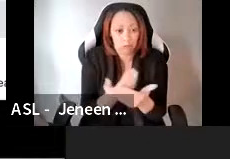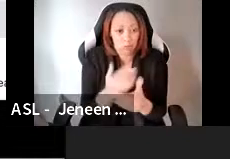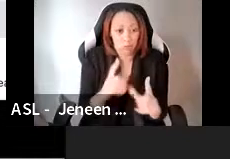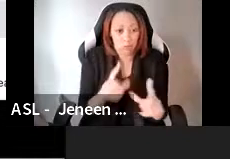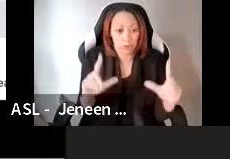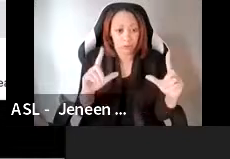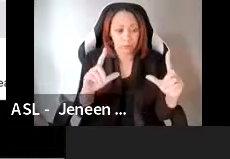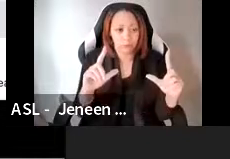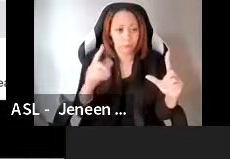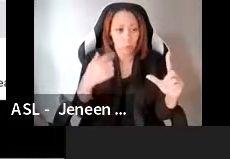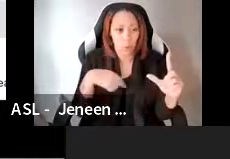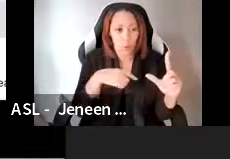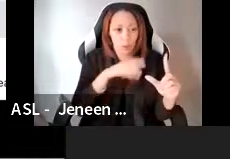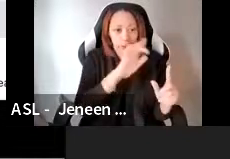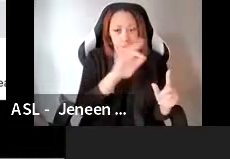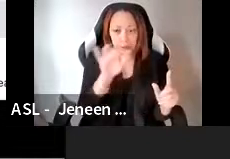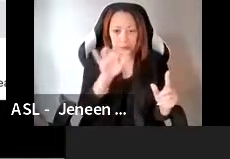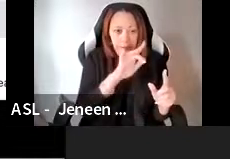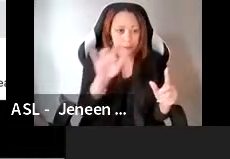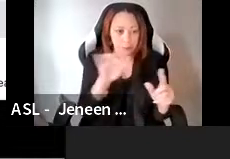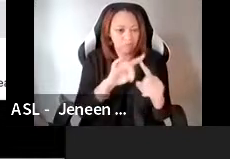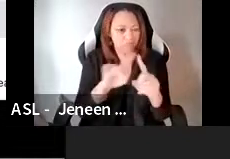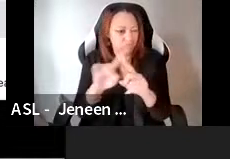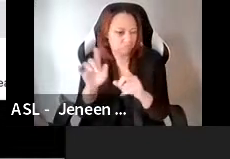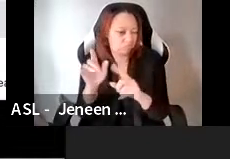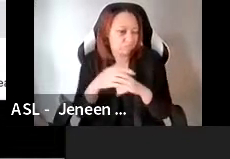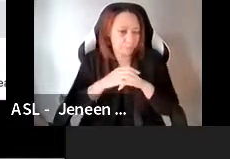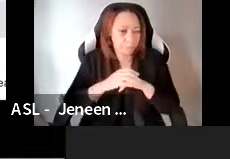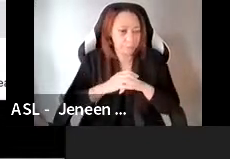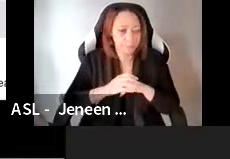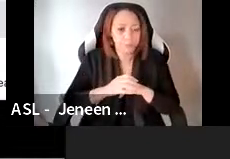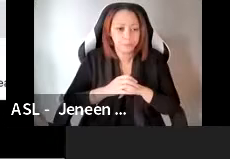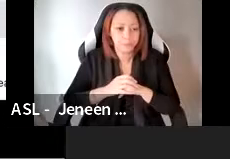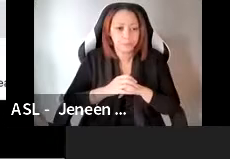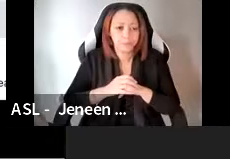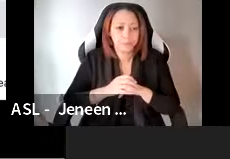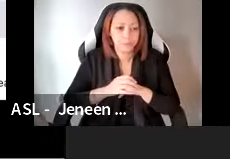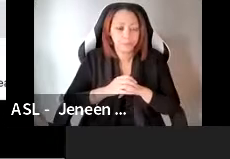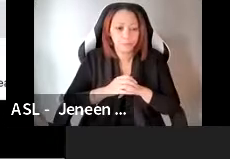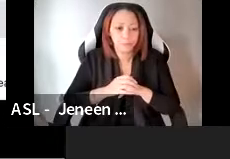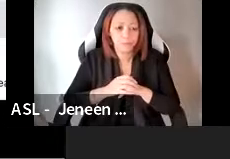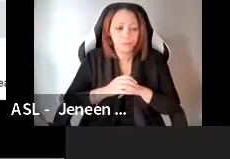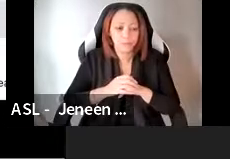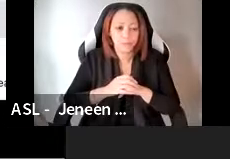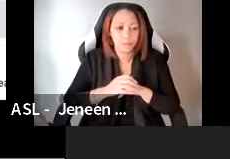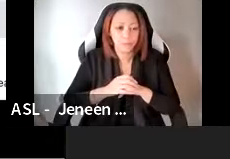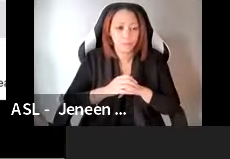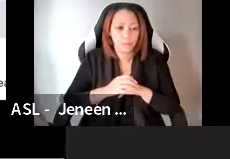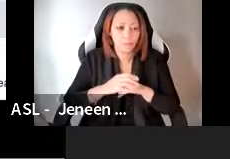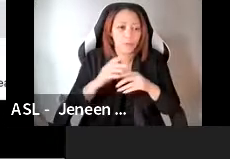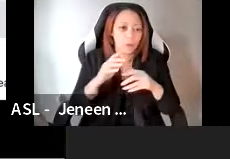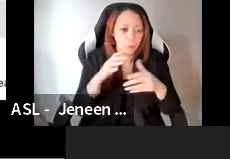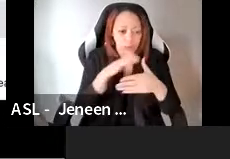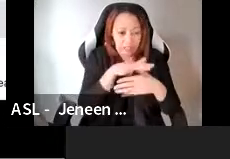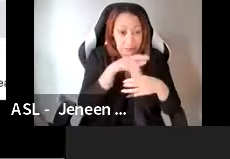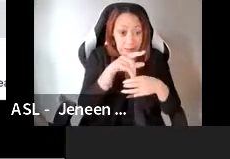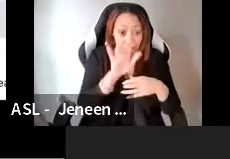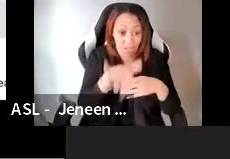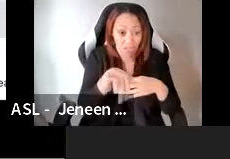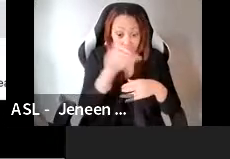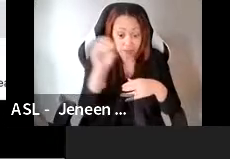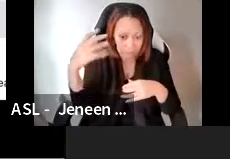can click back and forth between the different racial and ethnic groups within the Sunnyside and Woodside